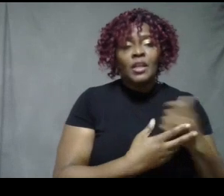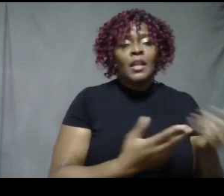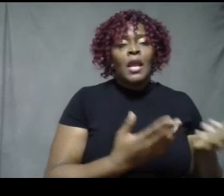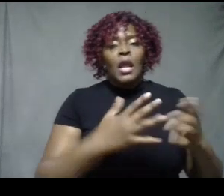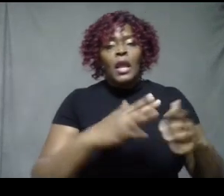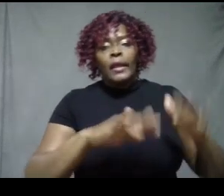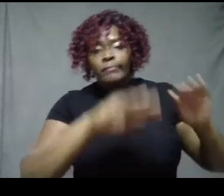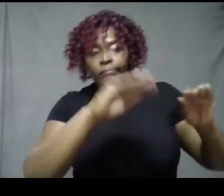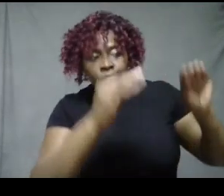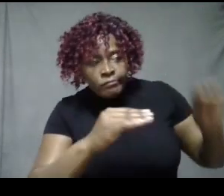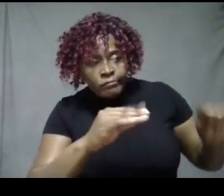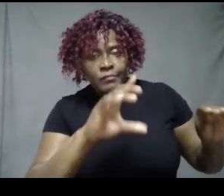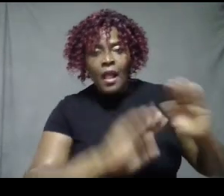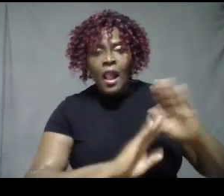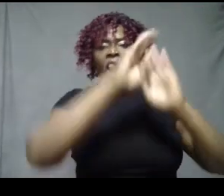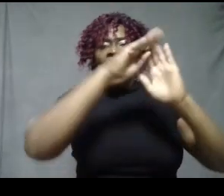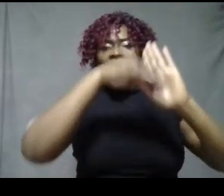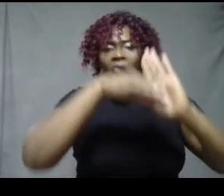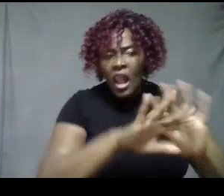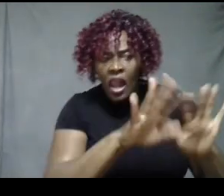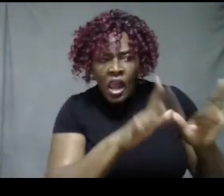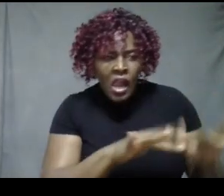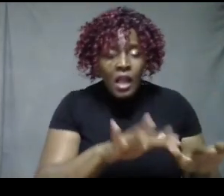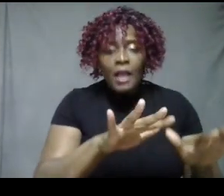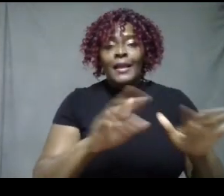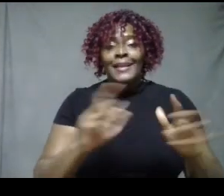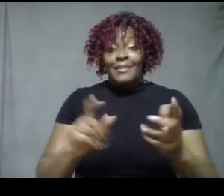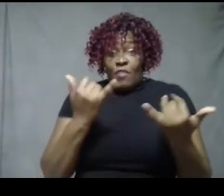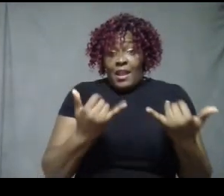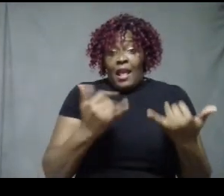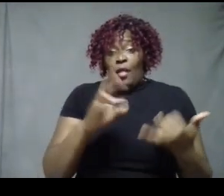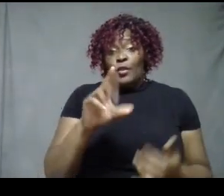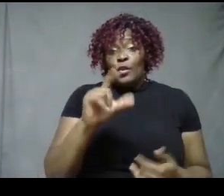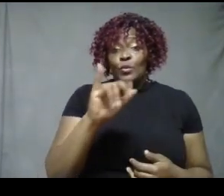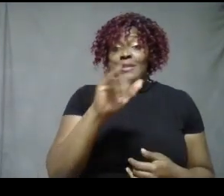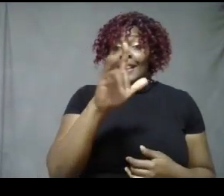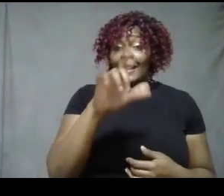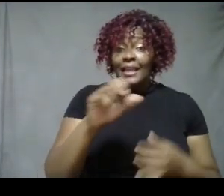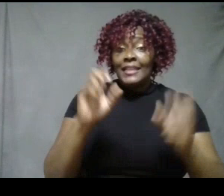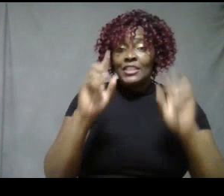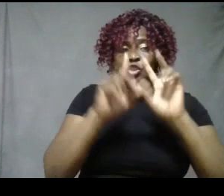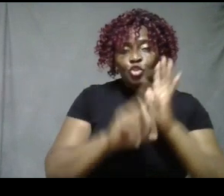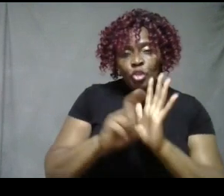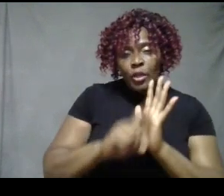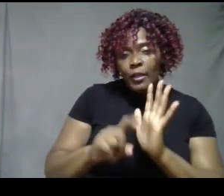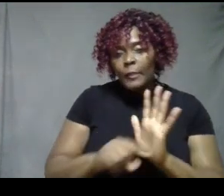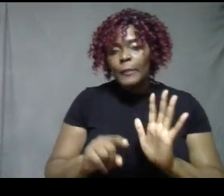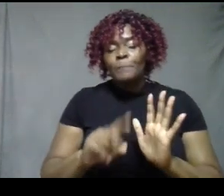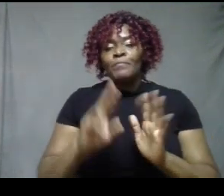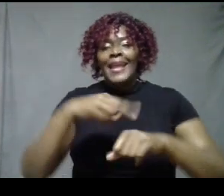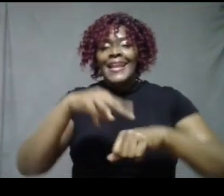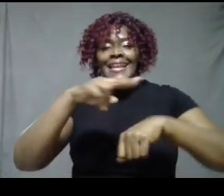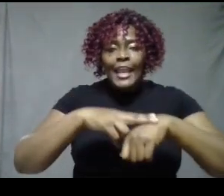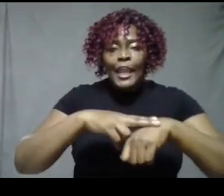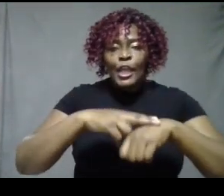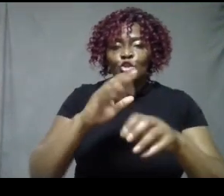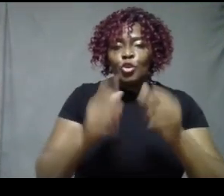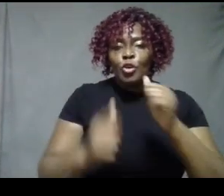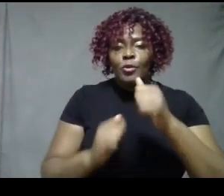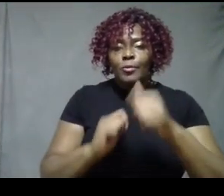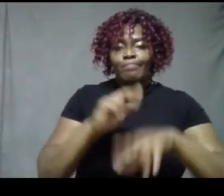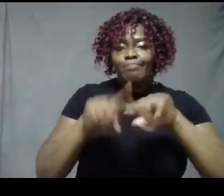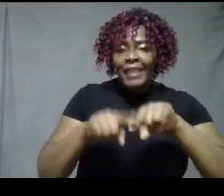elevations, right-of-way, existing utilities, looking at those surveys, looking at some nature-based solutions. And